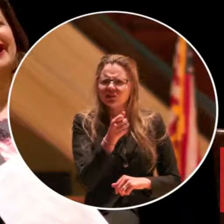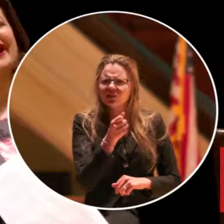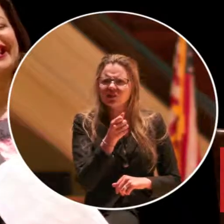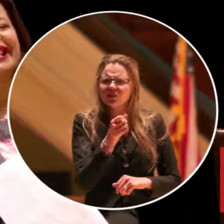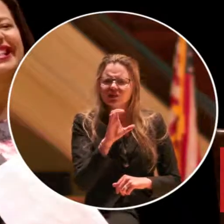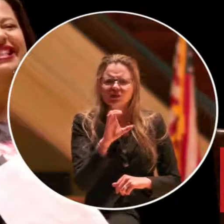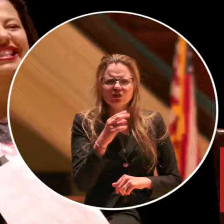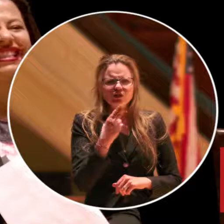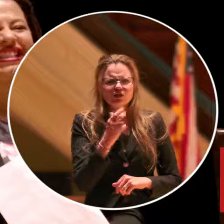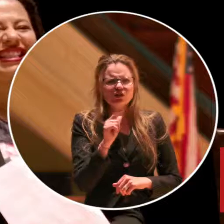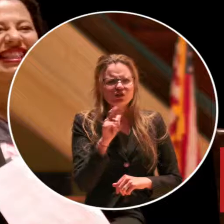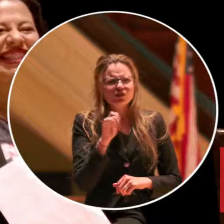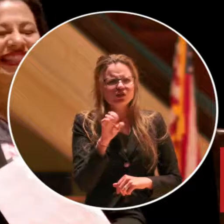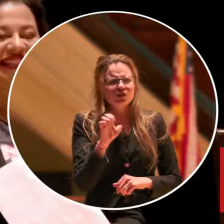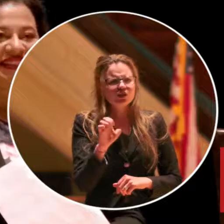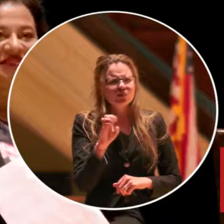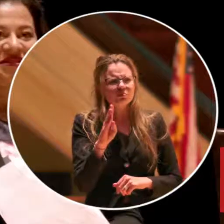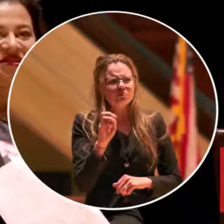Charlie Brown.